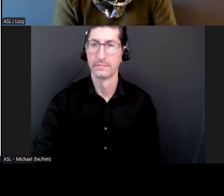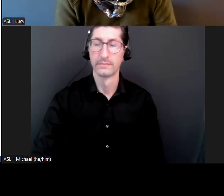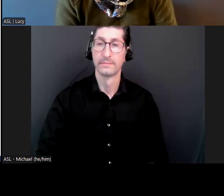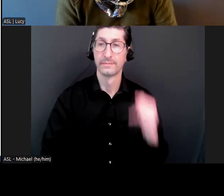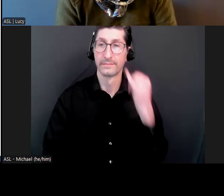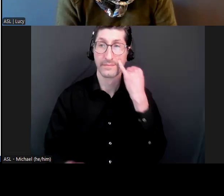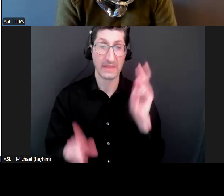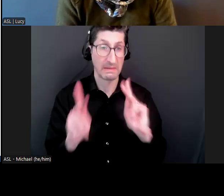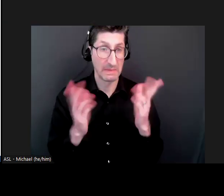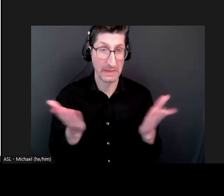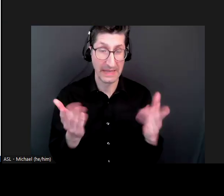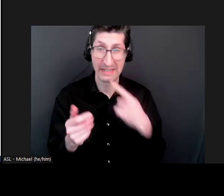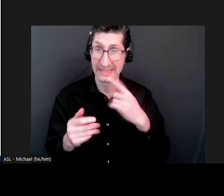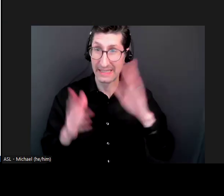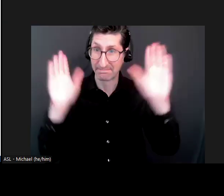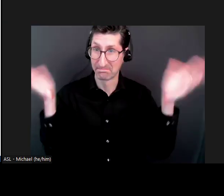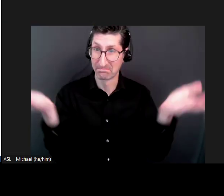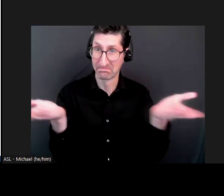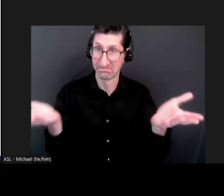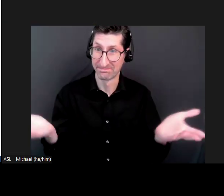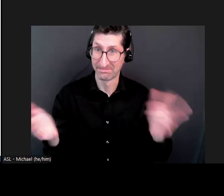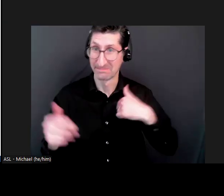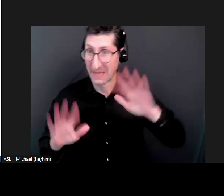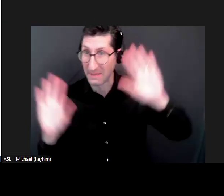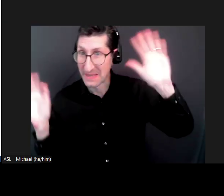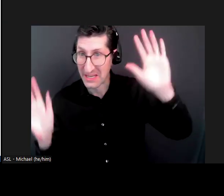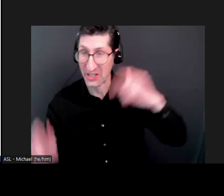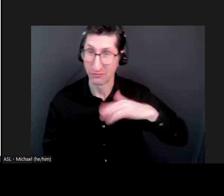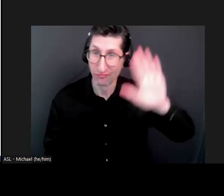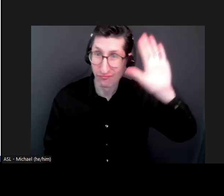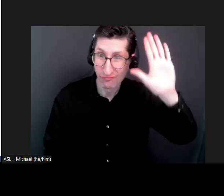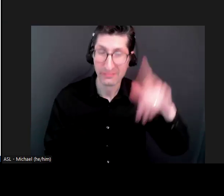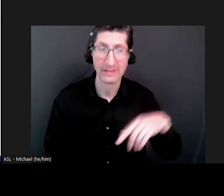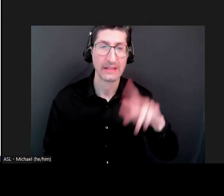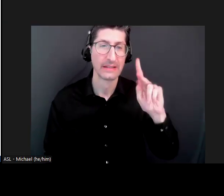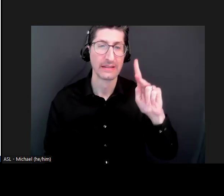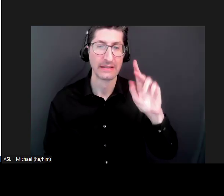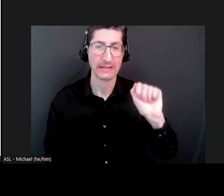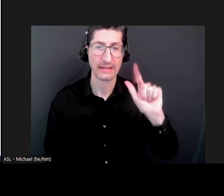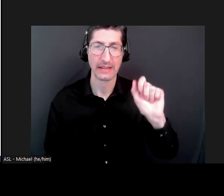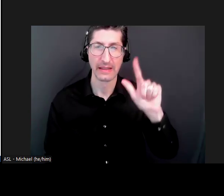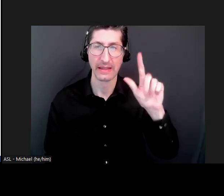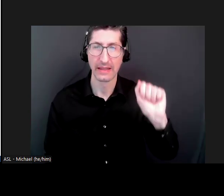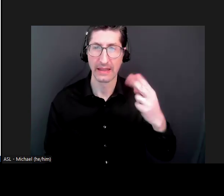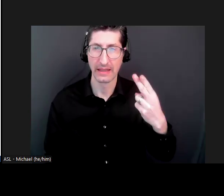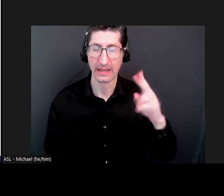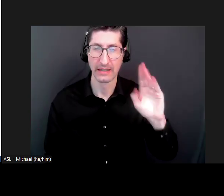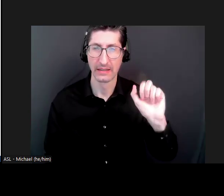could say aye or raise their hand. Kalila Barnett.